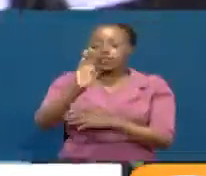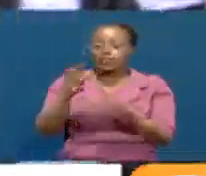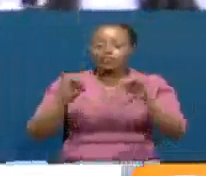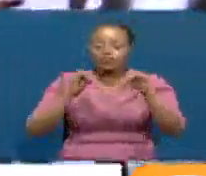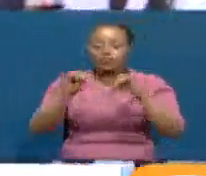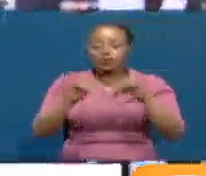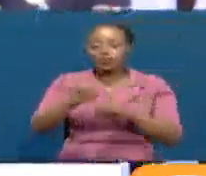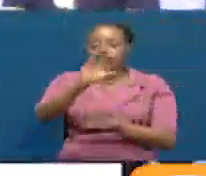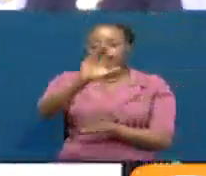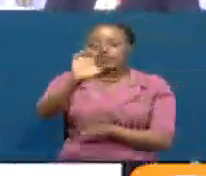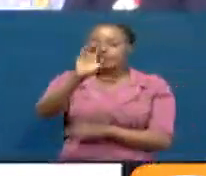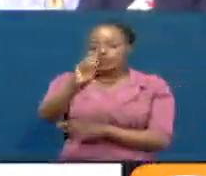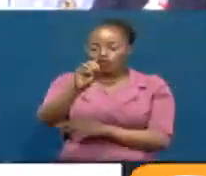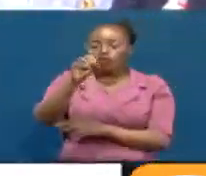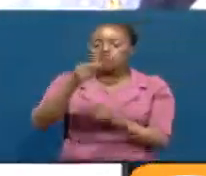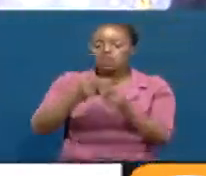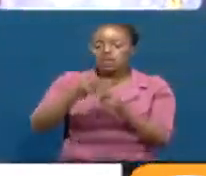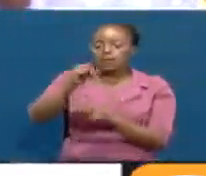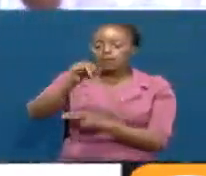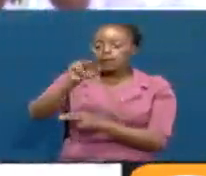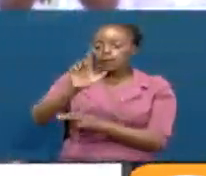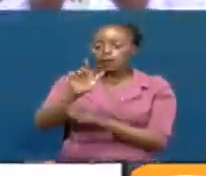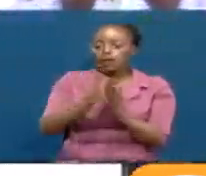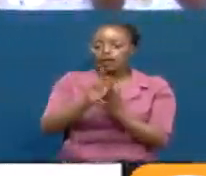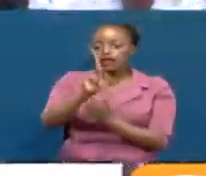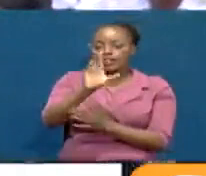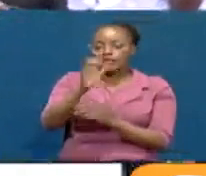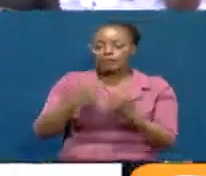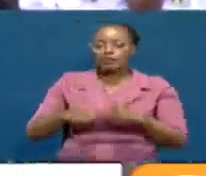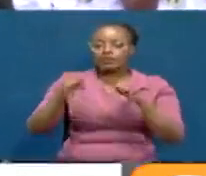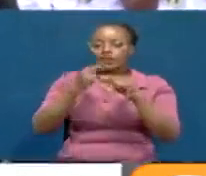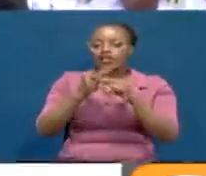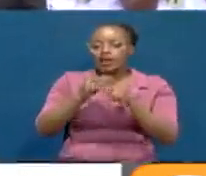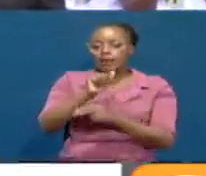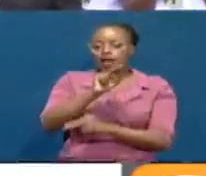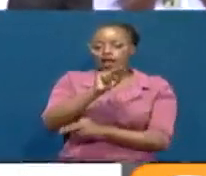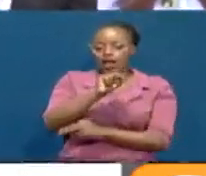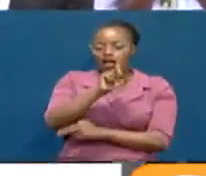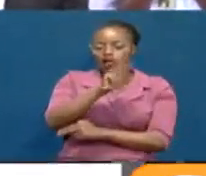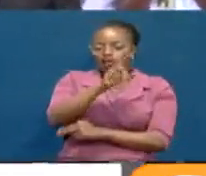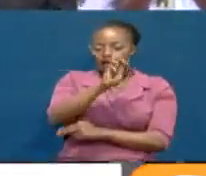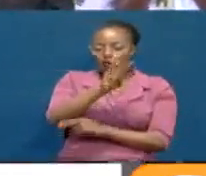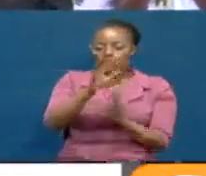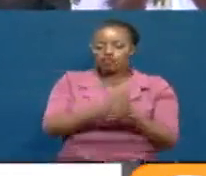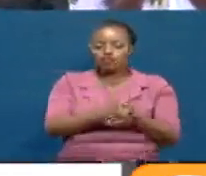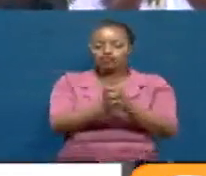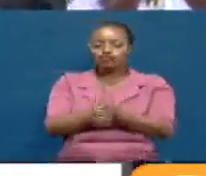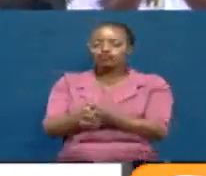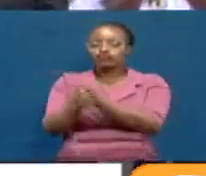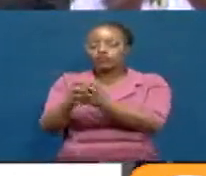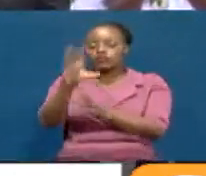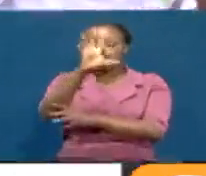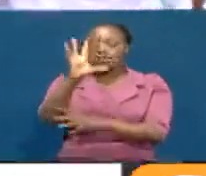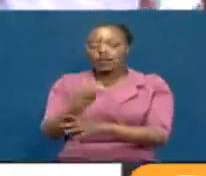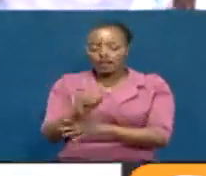by Chief Executive Officer Paul Russo and KCB Group Chairman Andrew Kairu. KCB Volleyball won the Africa Club